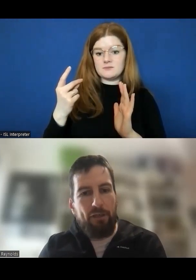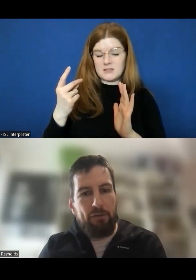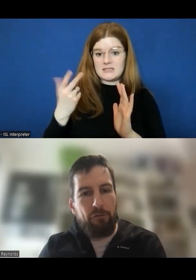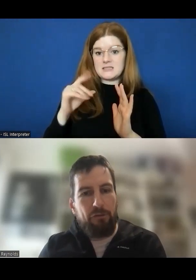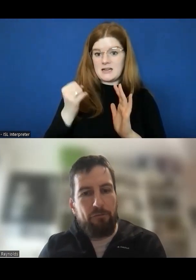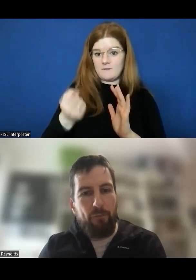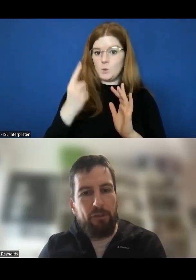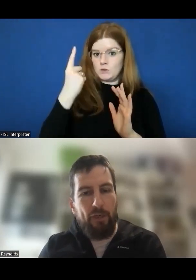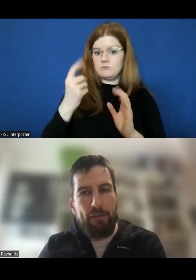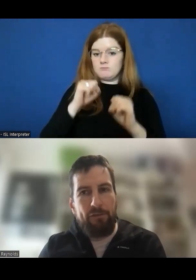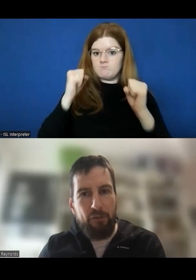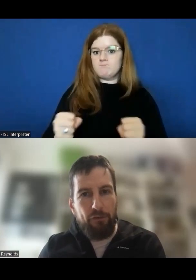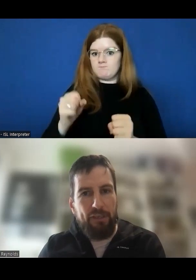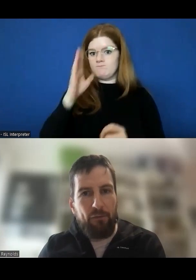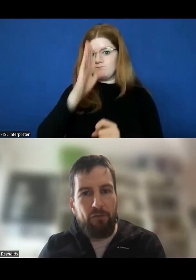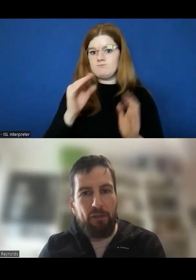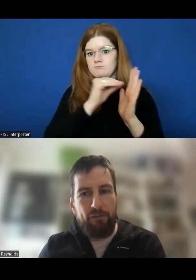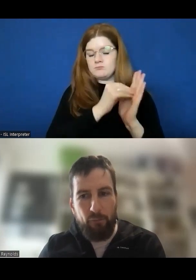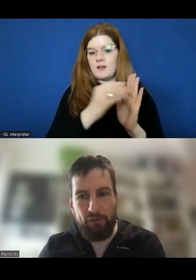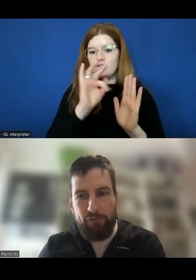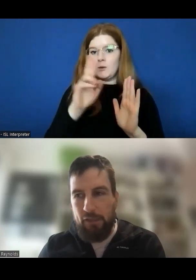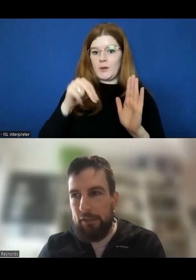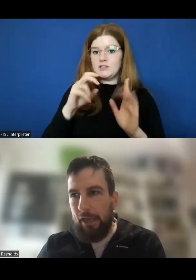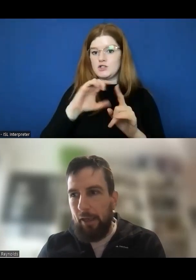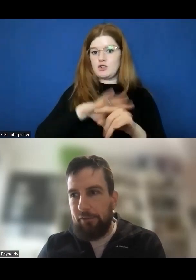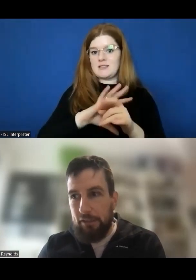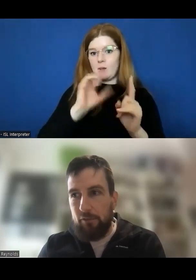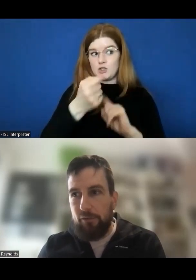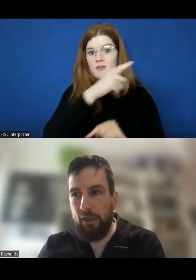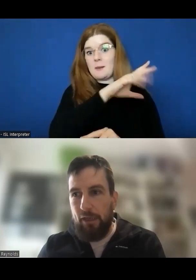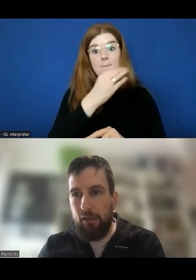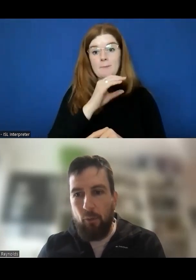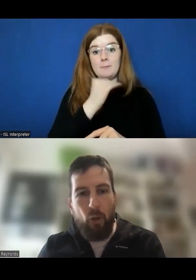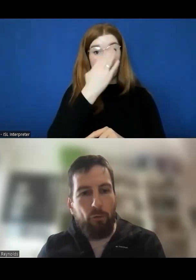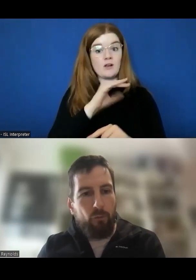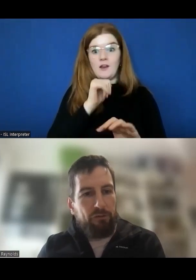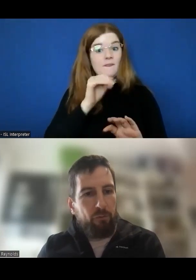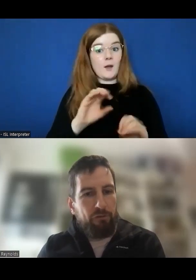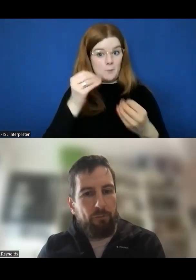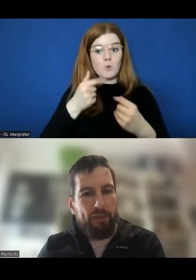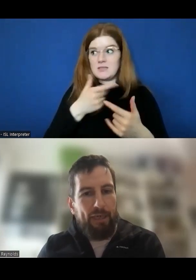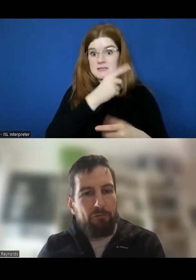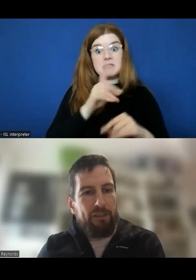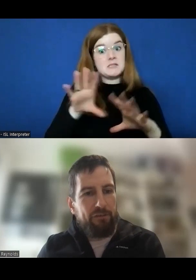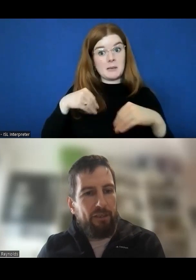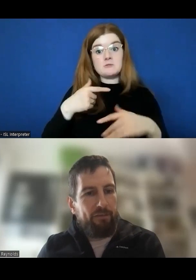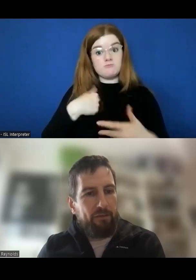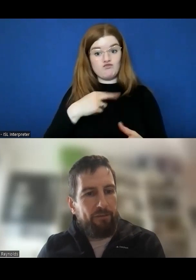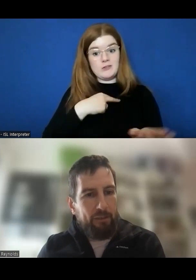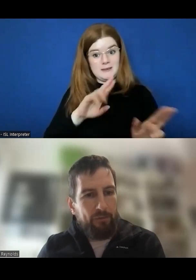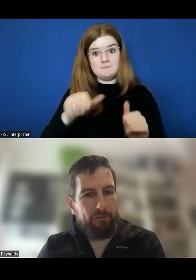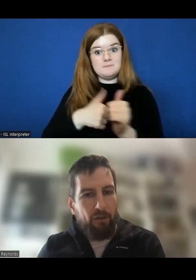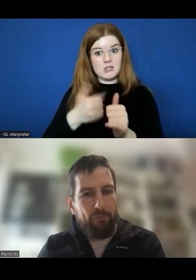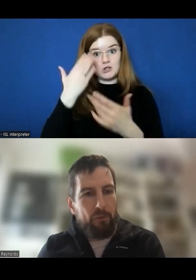strong resolution from the UN Security Council that the US didn't oppose, which again reiterates that